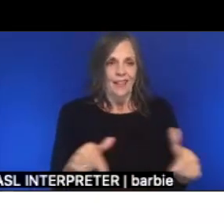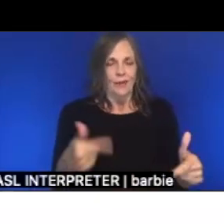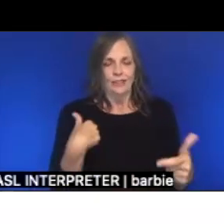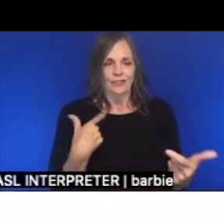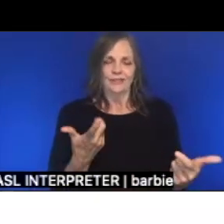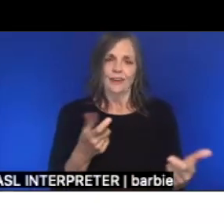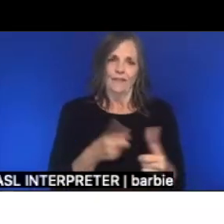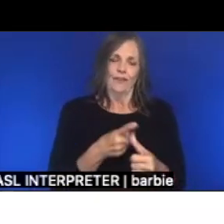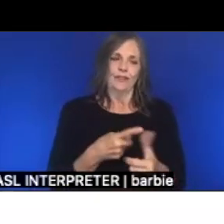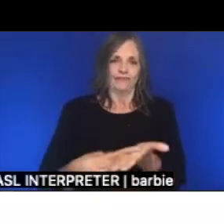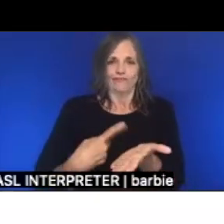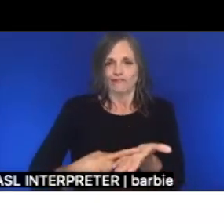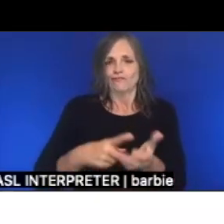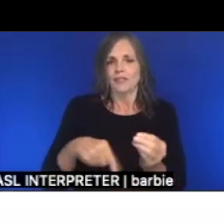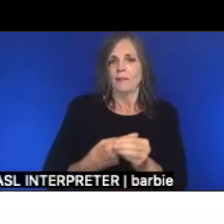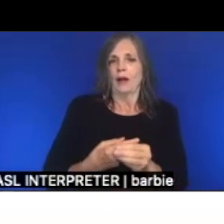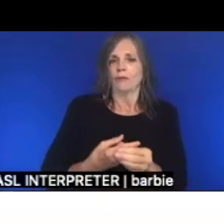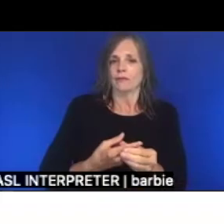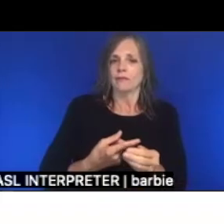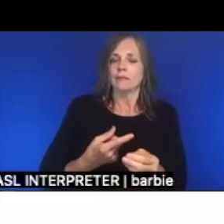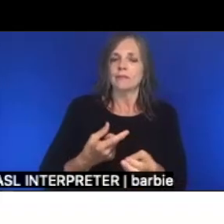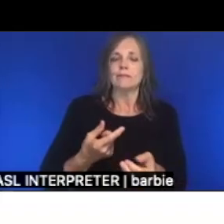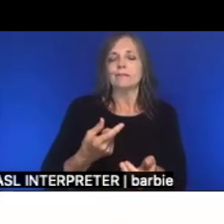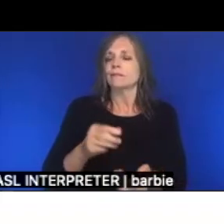like demystifying sign language, because there's a lot of like